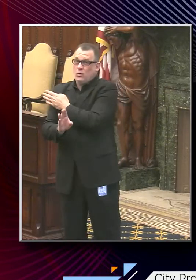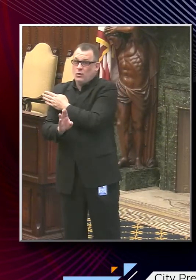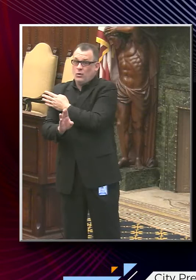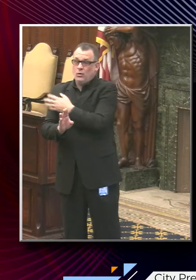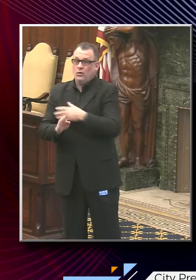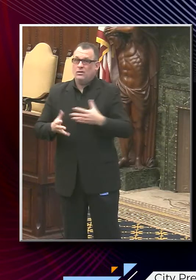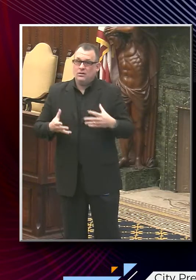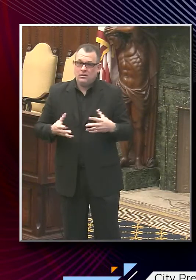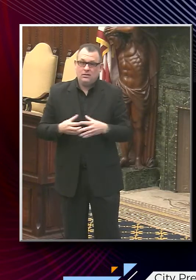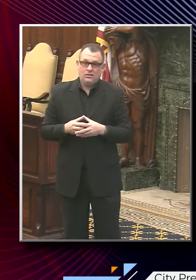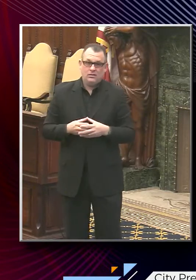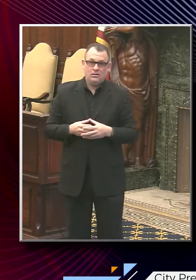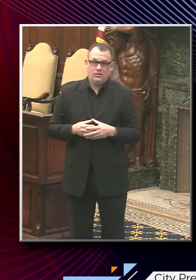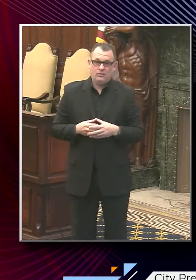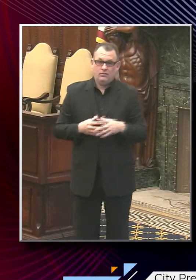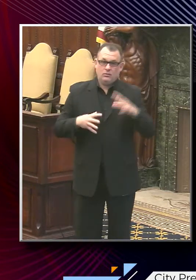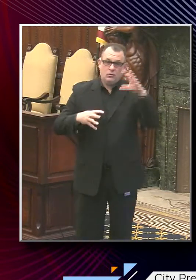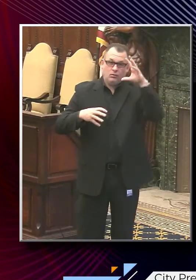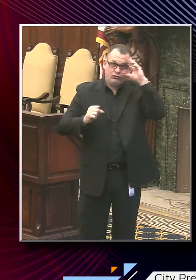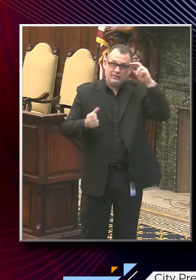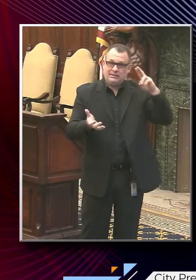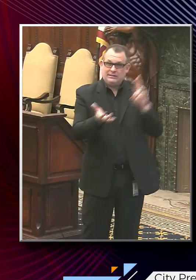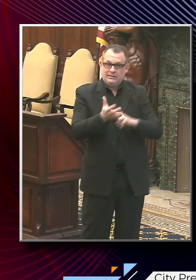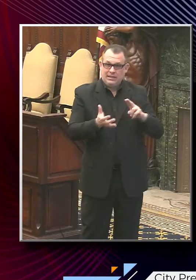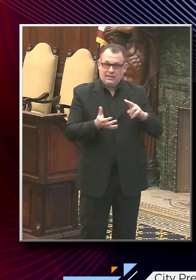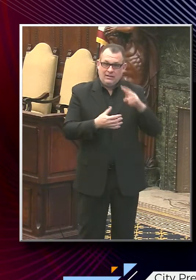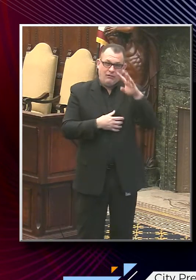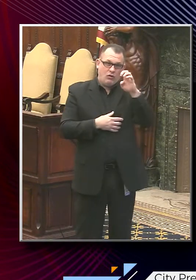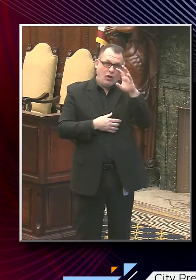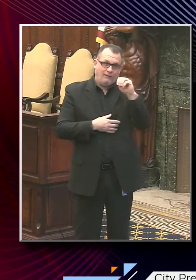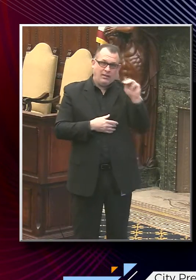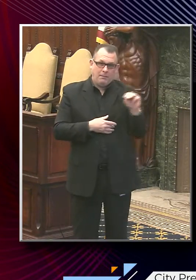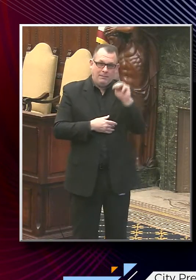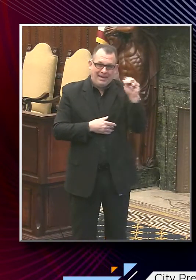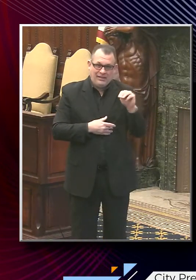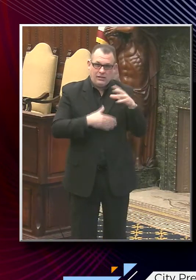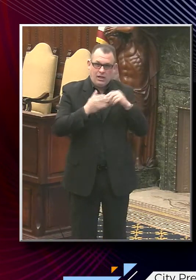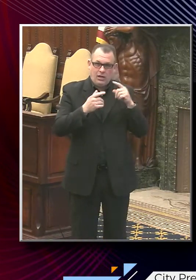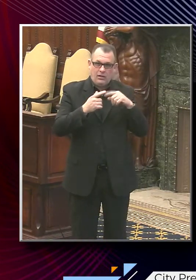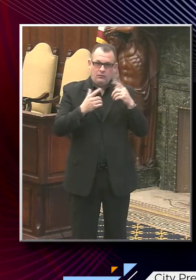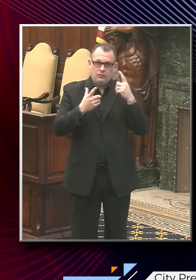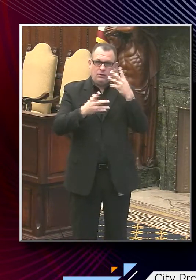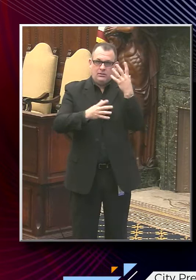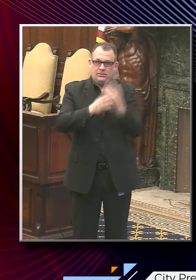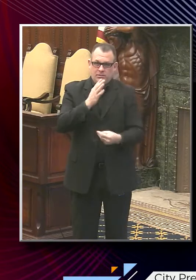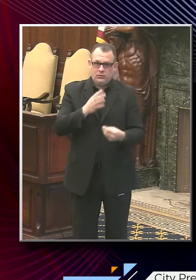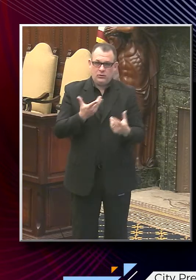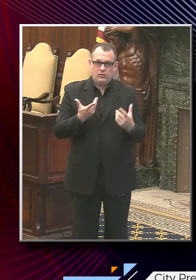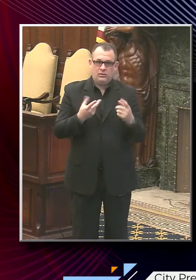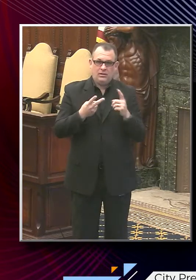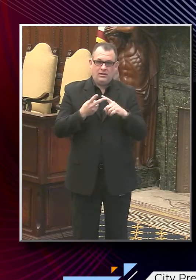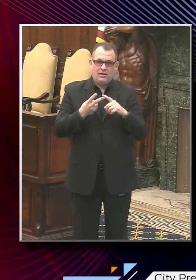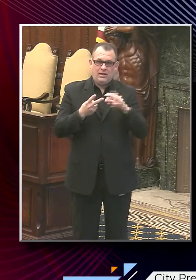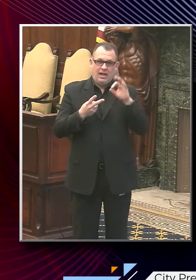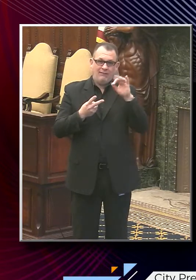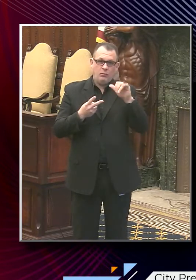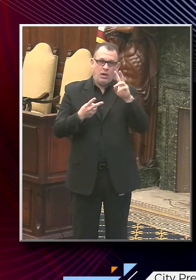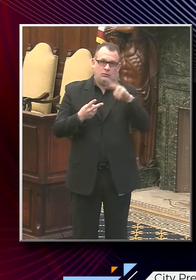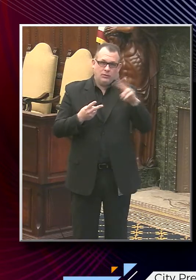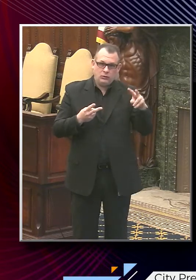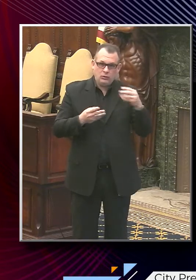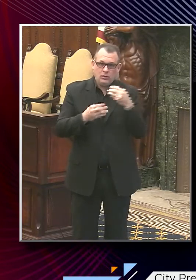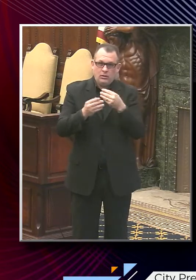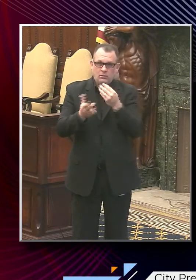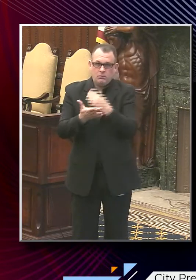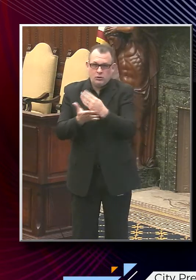package was enacted, we were facing a $450 million gap in our FY22 budget and structural problems that would have